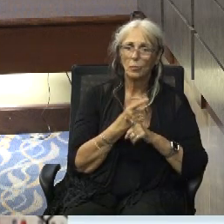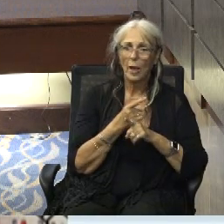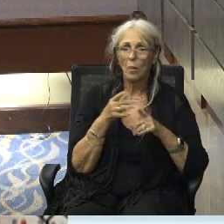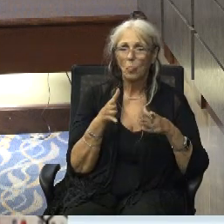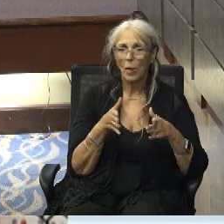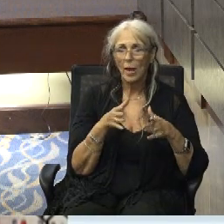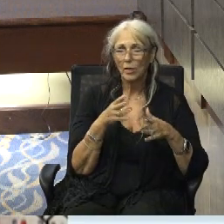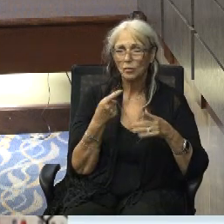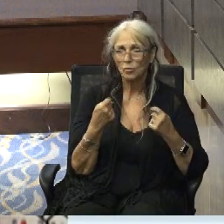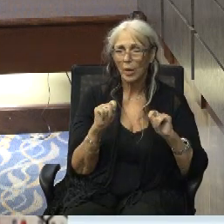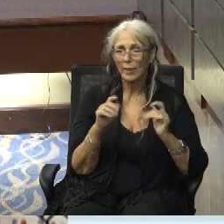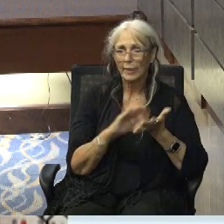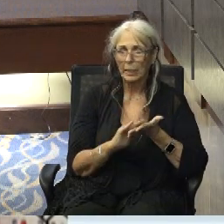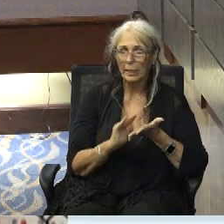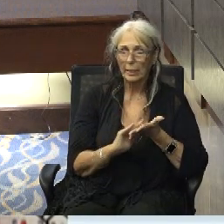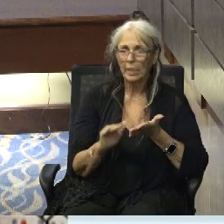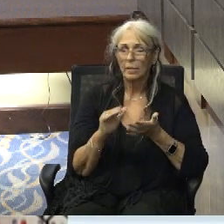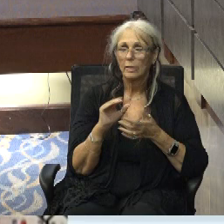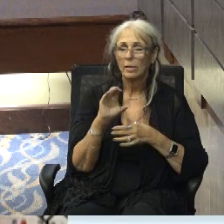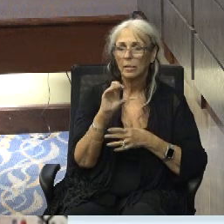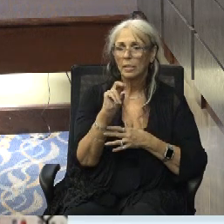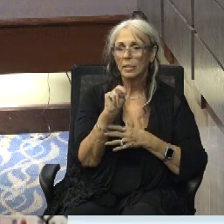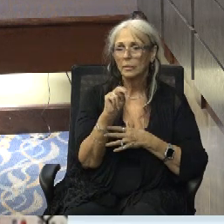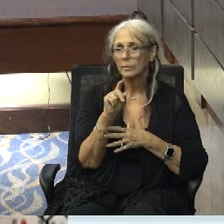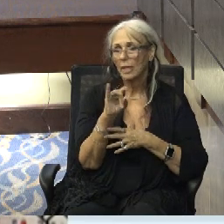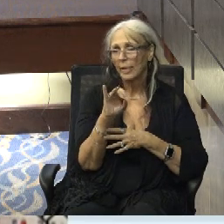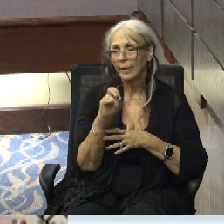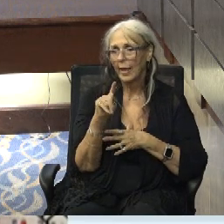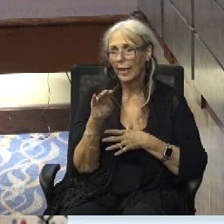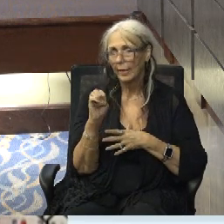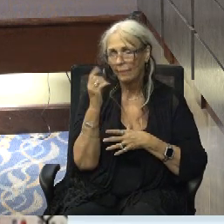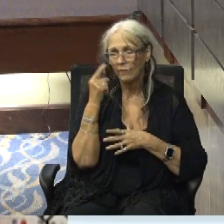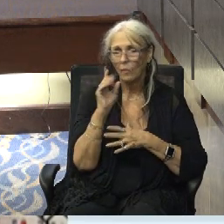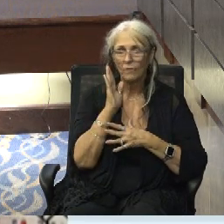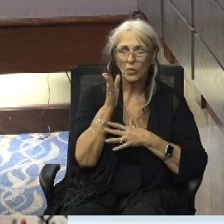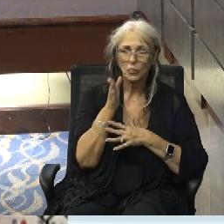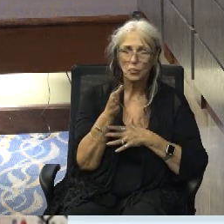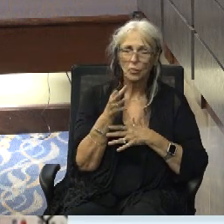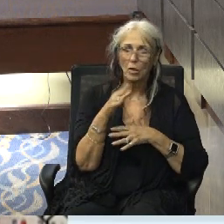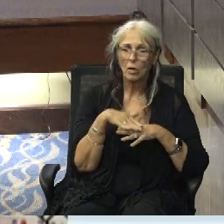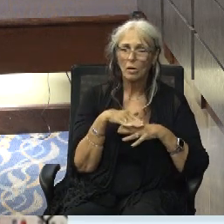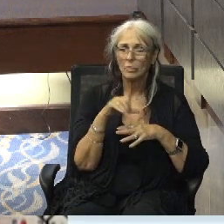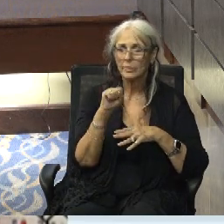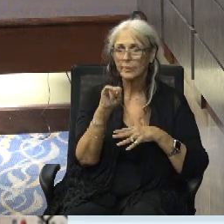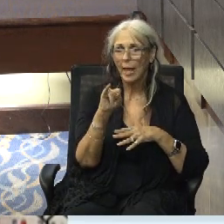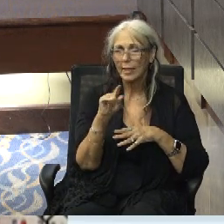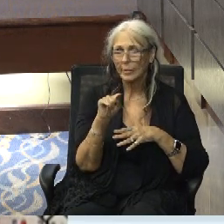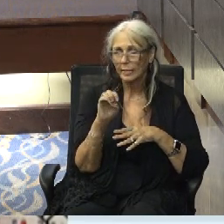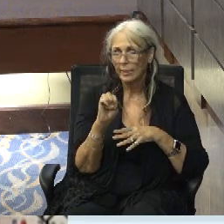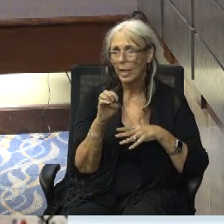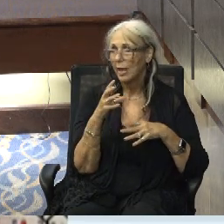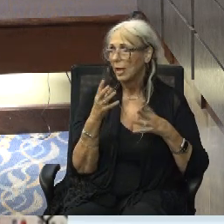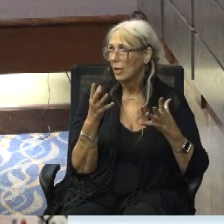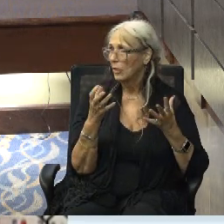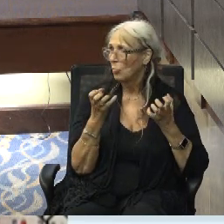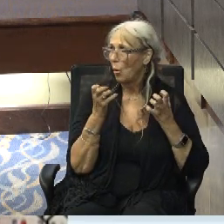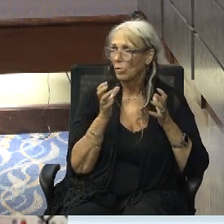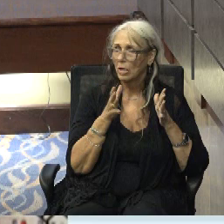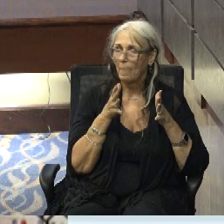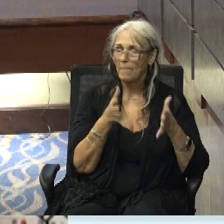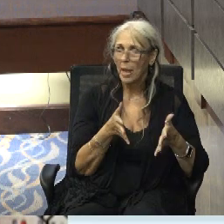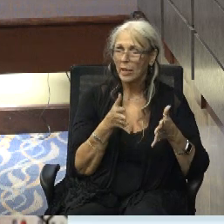up. There's a new owner, consolidate all for future development of site. They're also wanting to